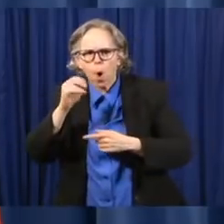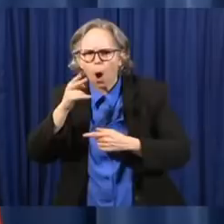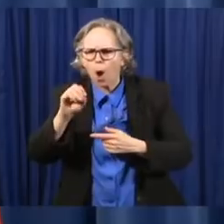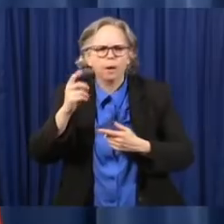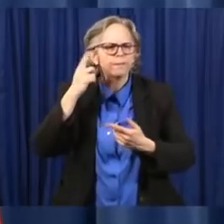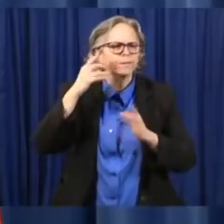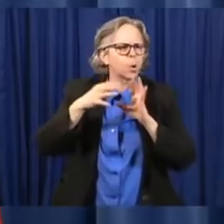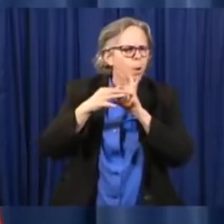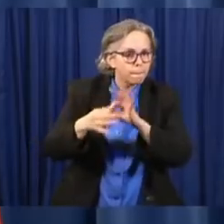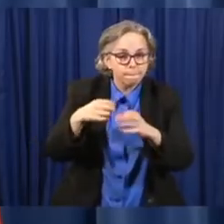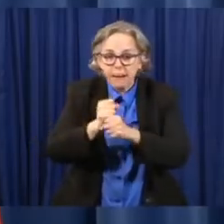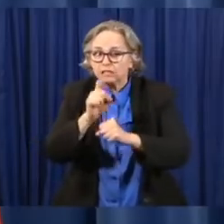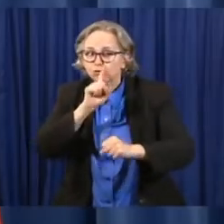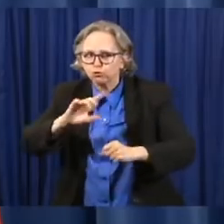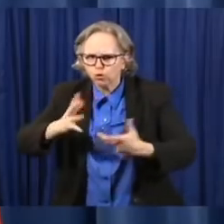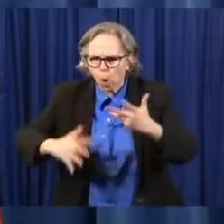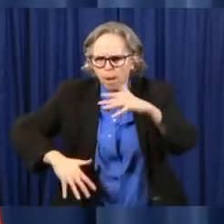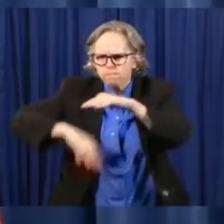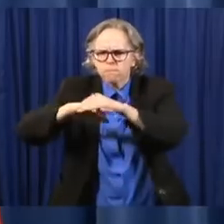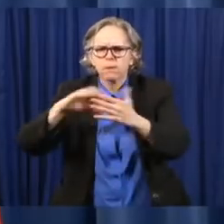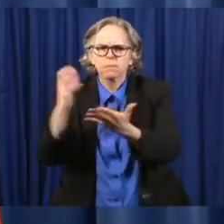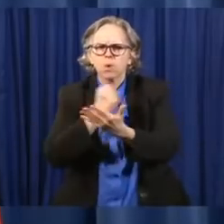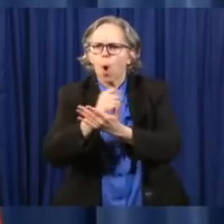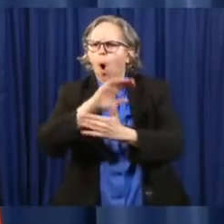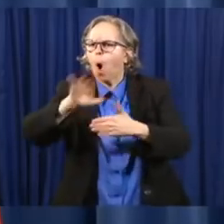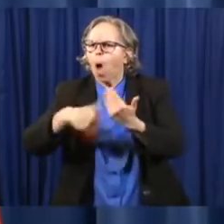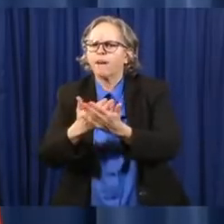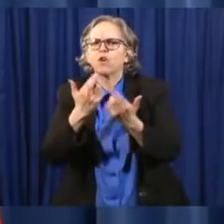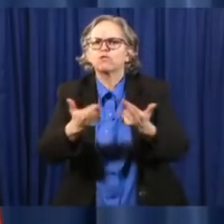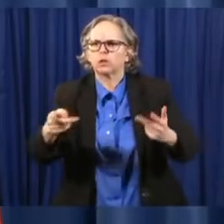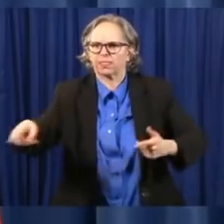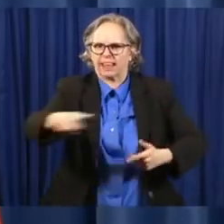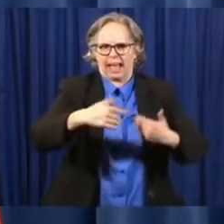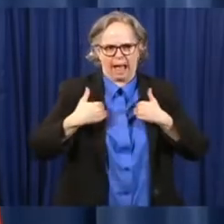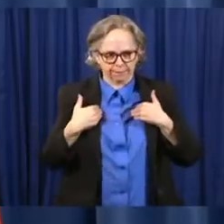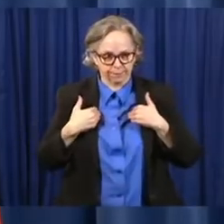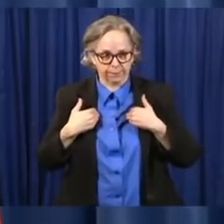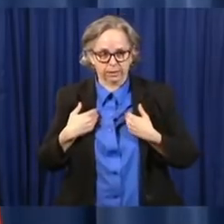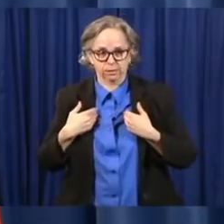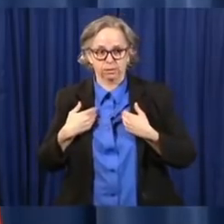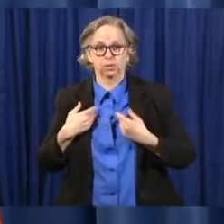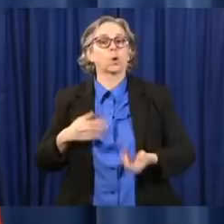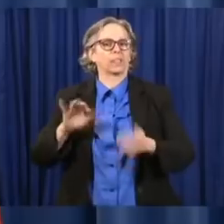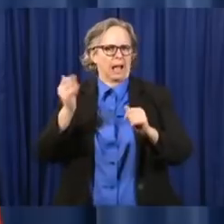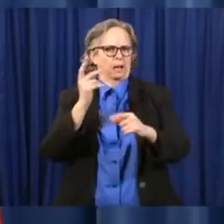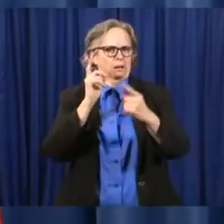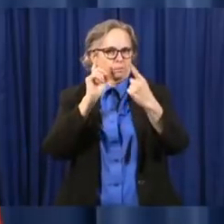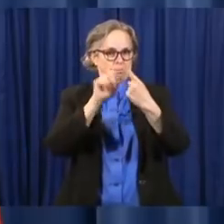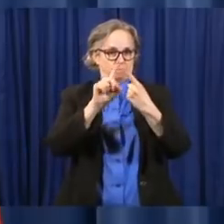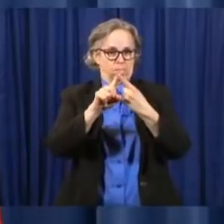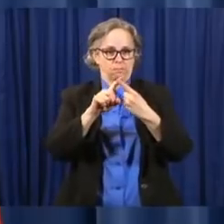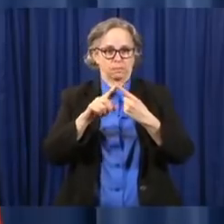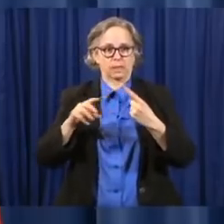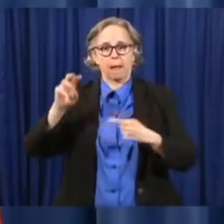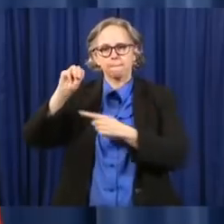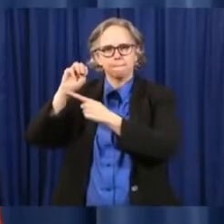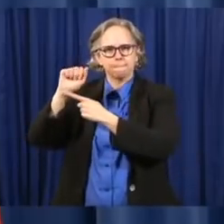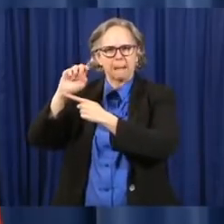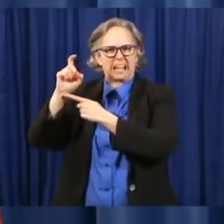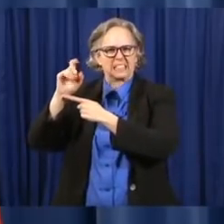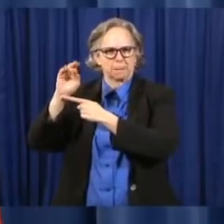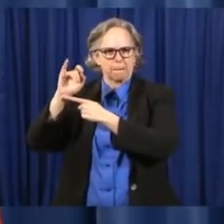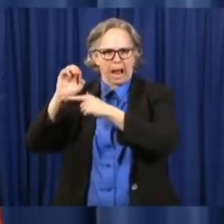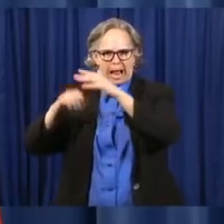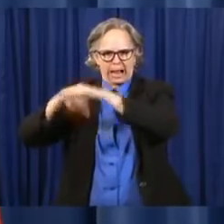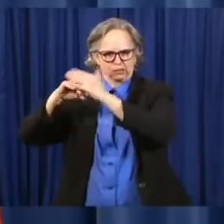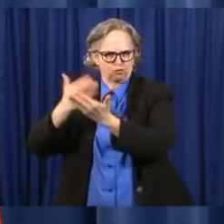have here. Expand the capability, maximize the capability that we have. Although from different